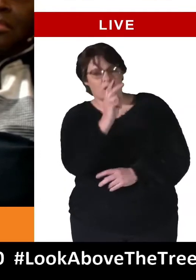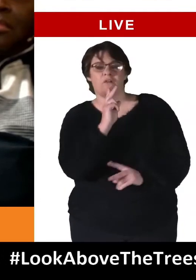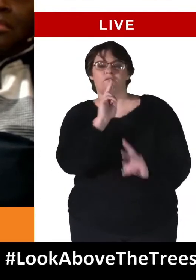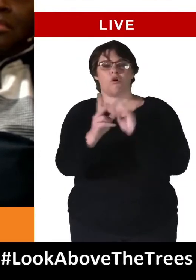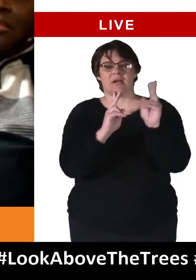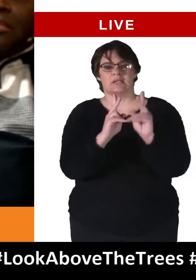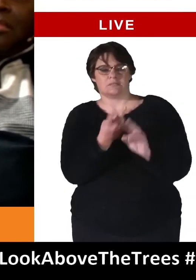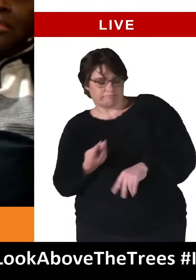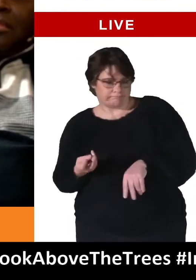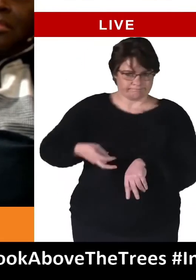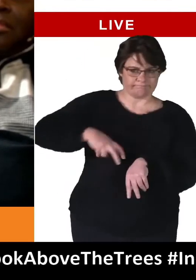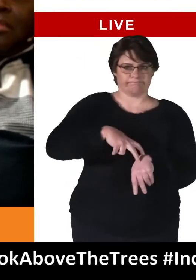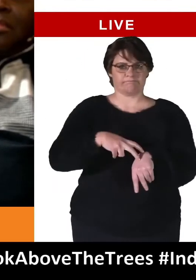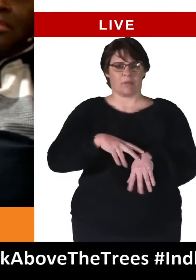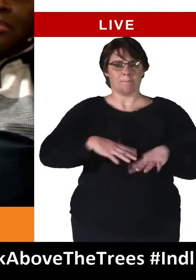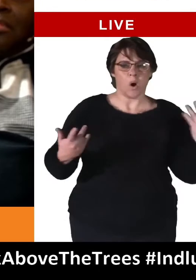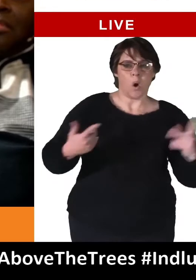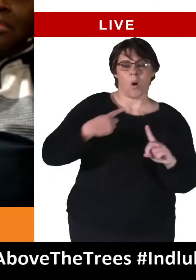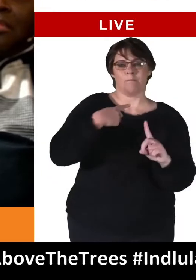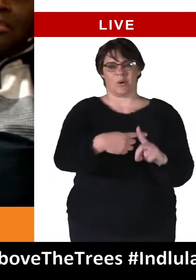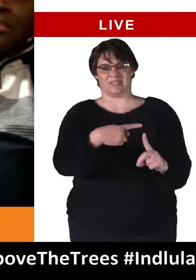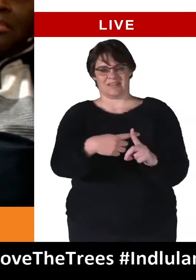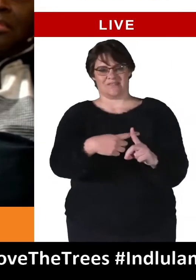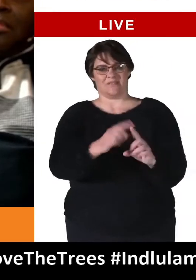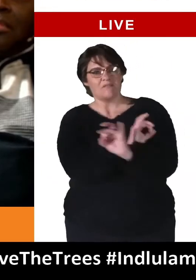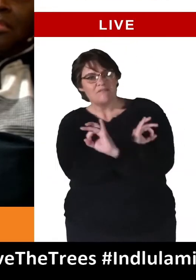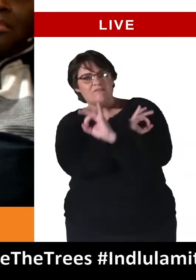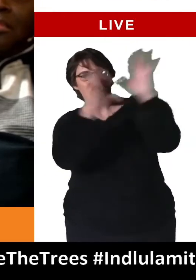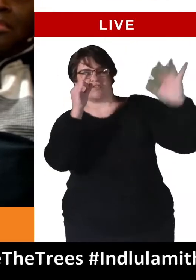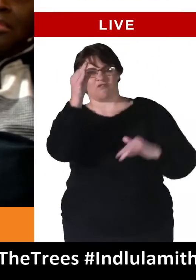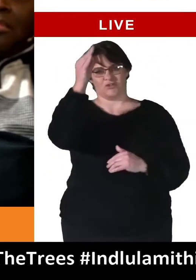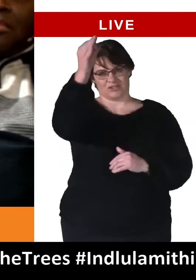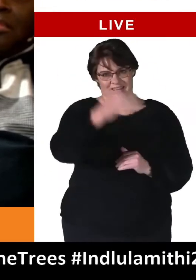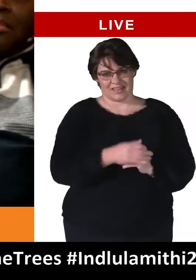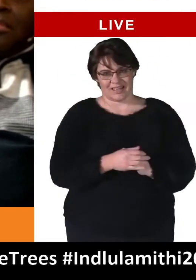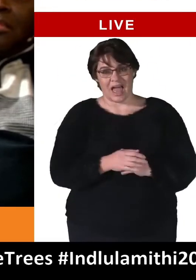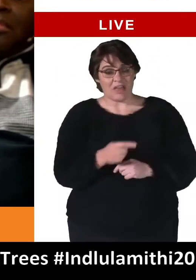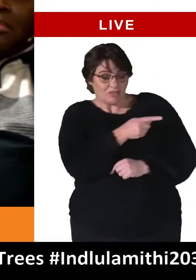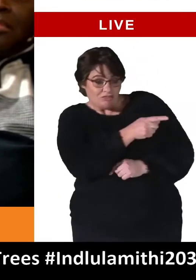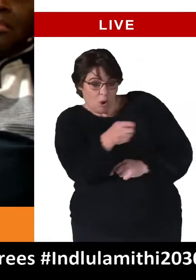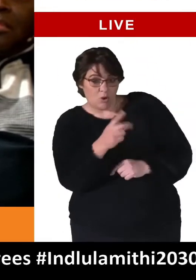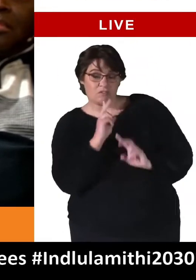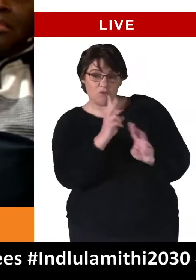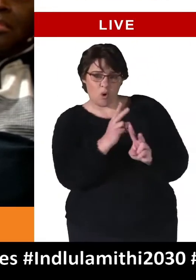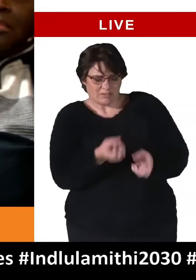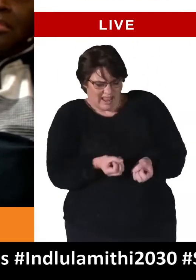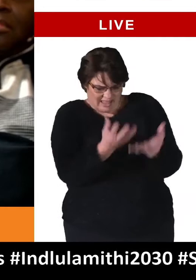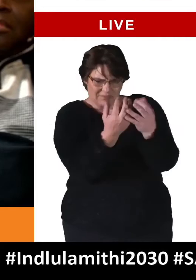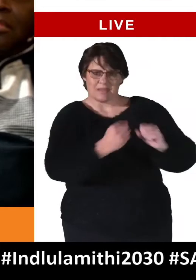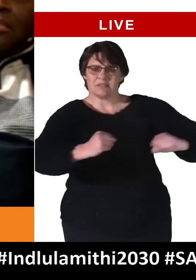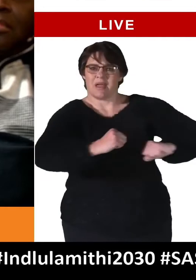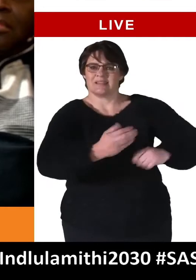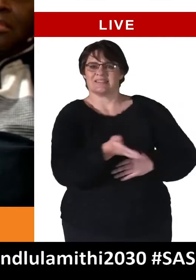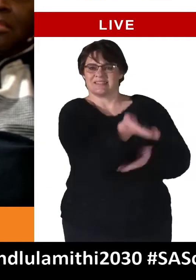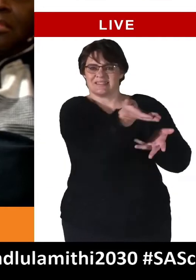are bringing forward really positive visions of the future, and to give those voices as much space as